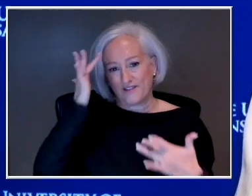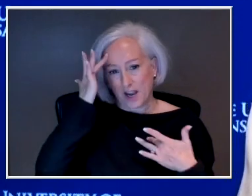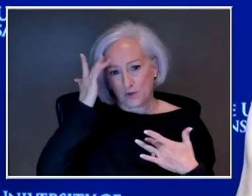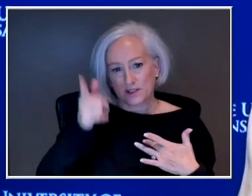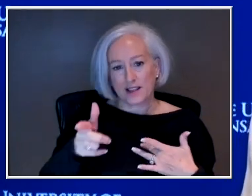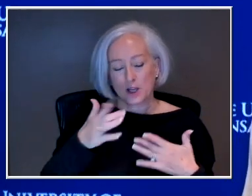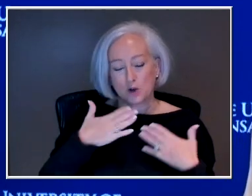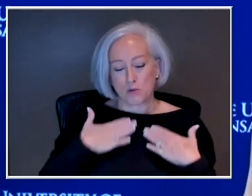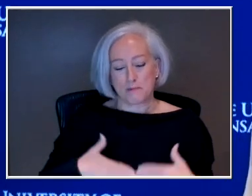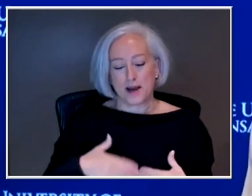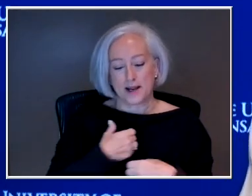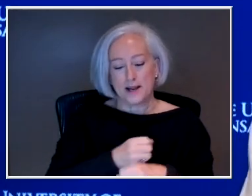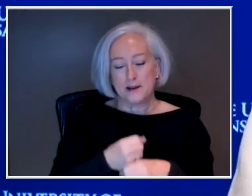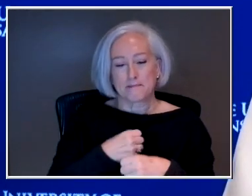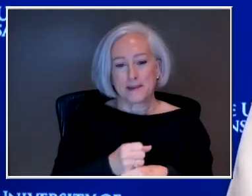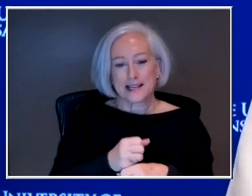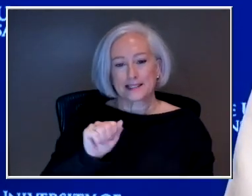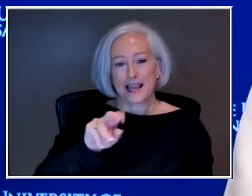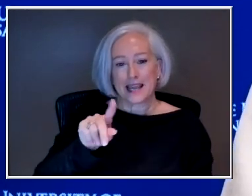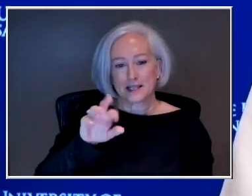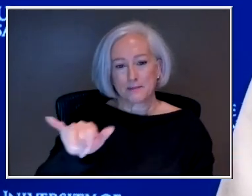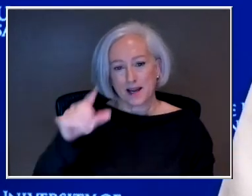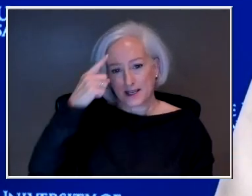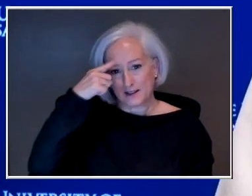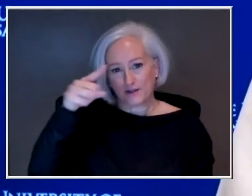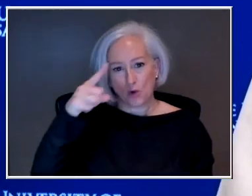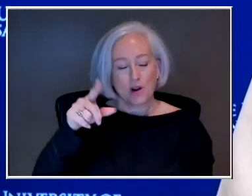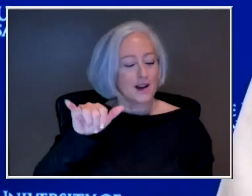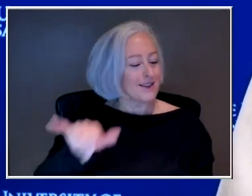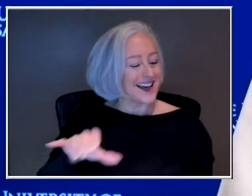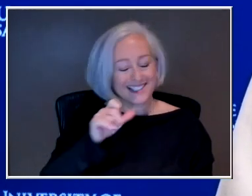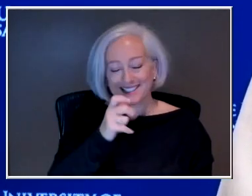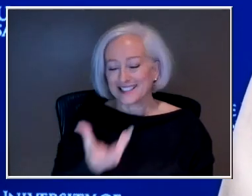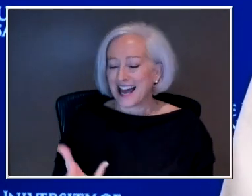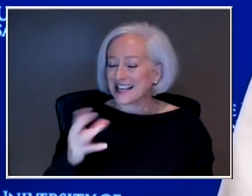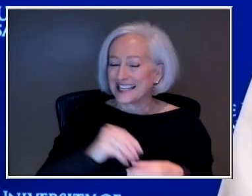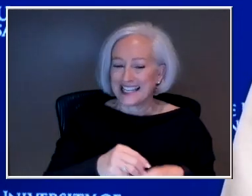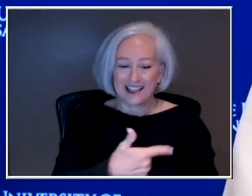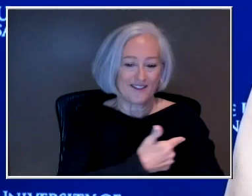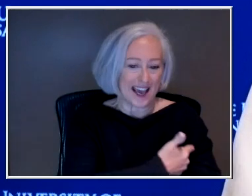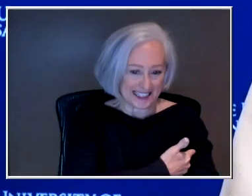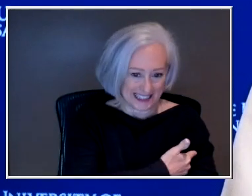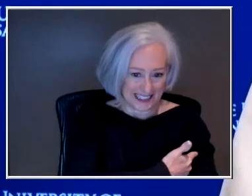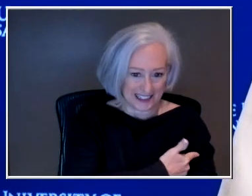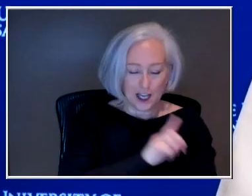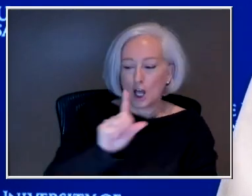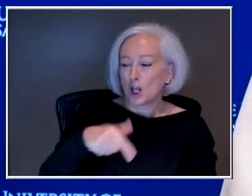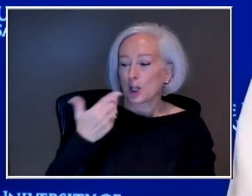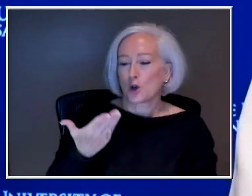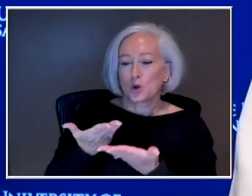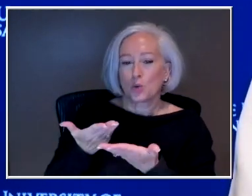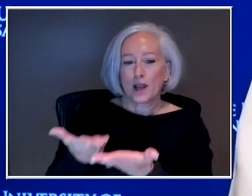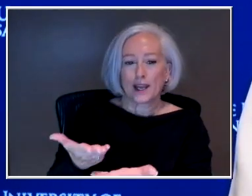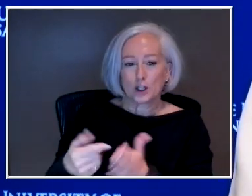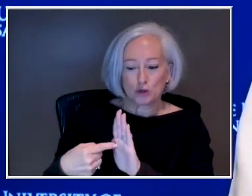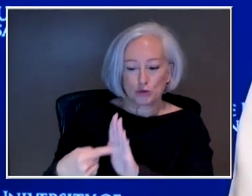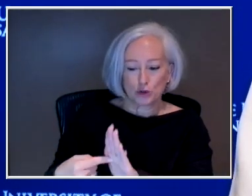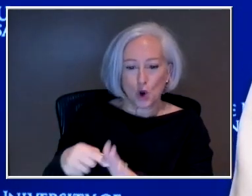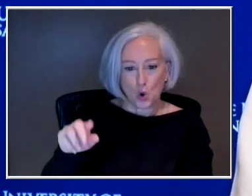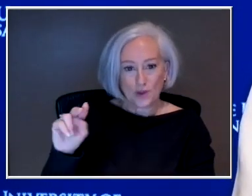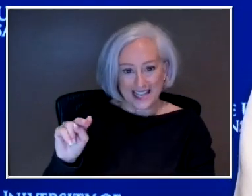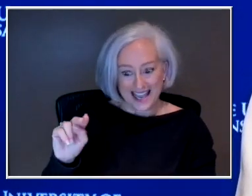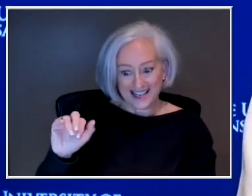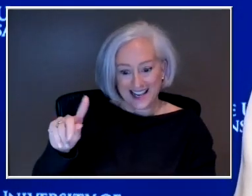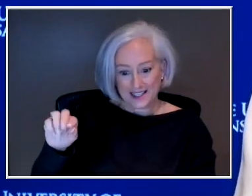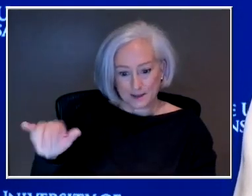antibodies to. This is not present in the vaccine, and the only way you can have evidence of it with the antibodies is if you actually had infection with